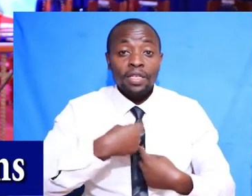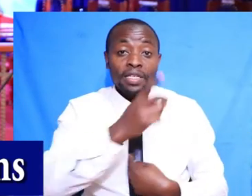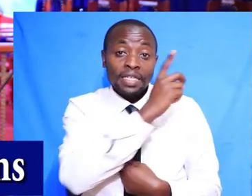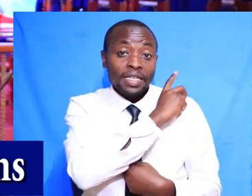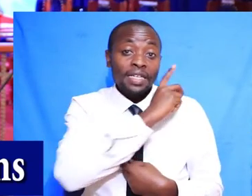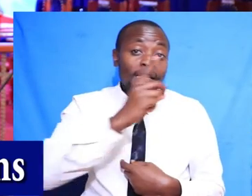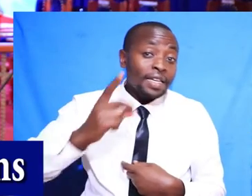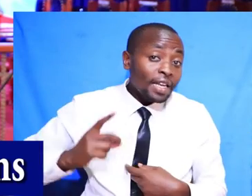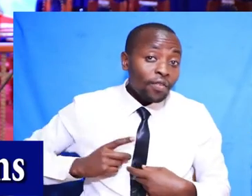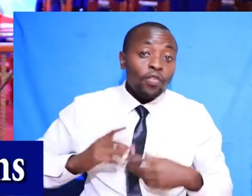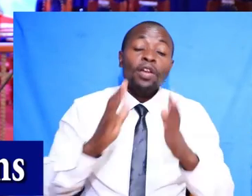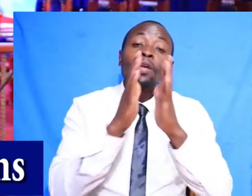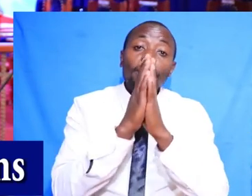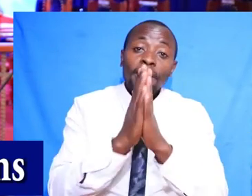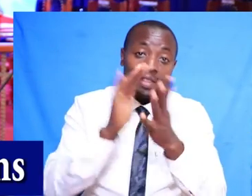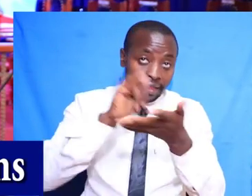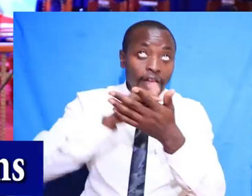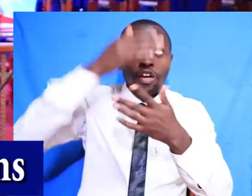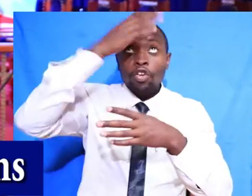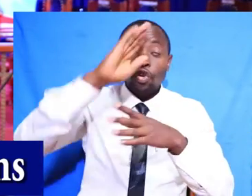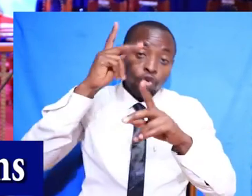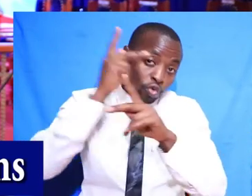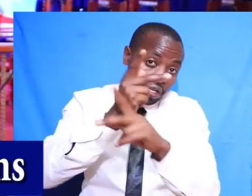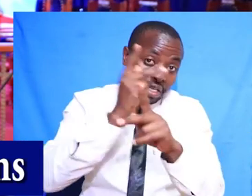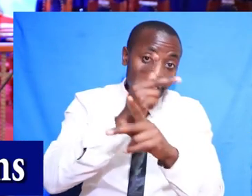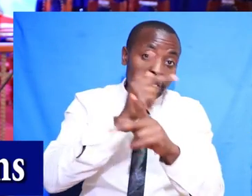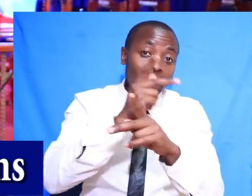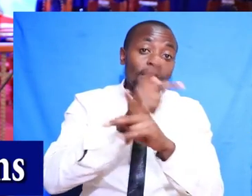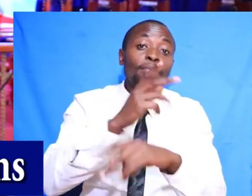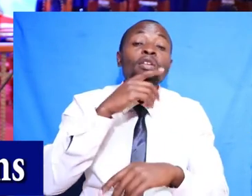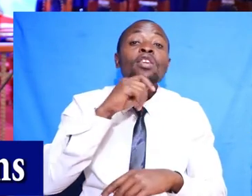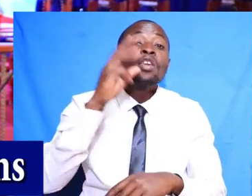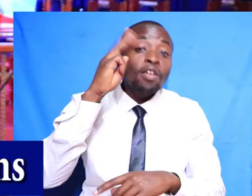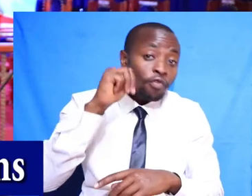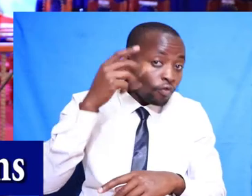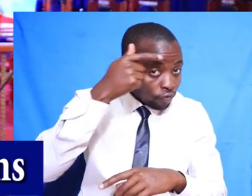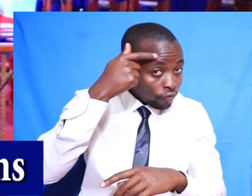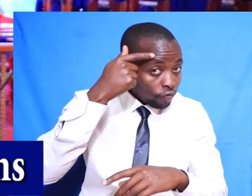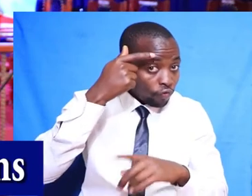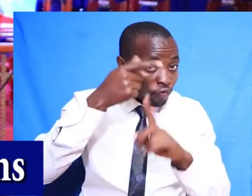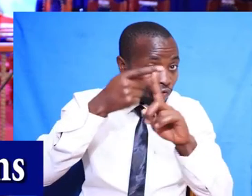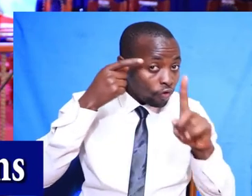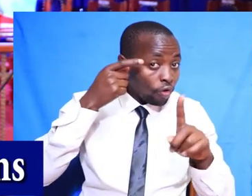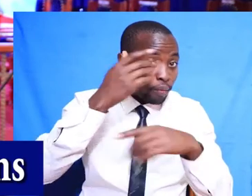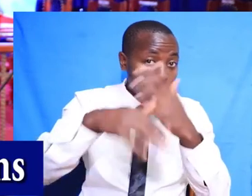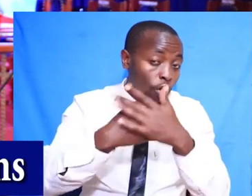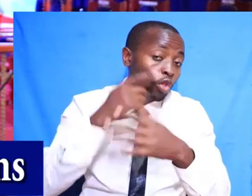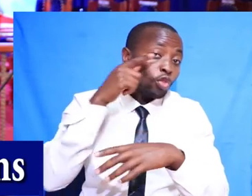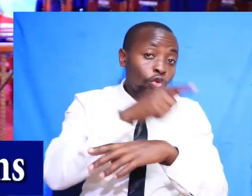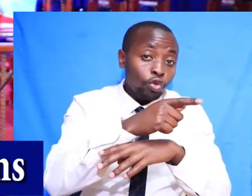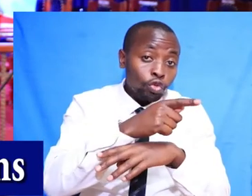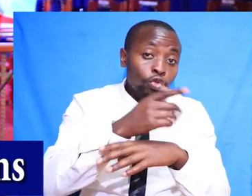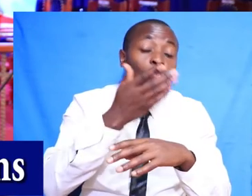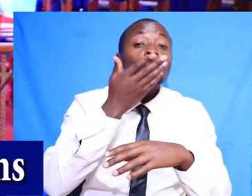that God would preserve him from all those who purposed to make